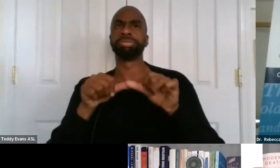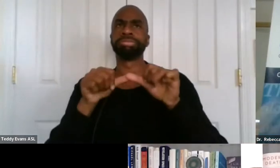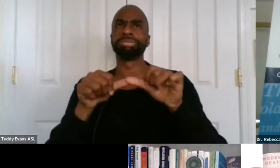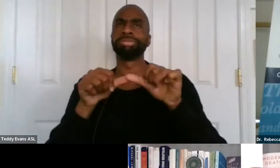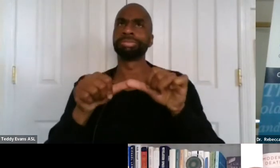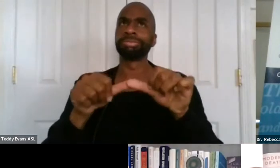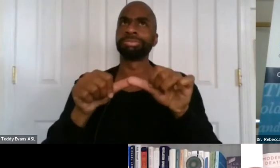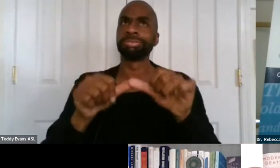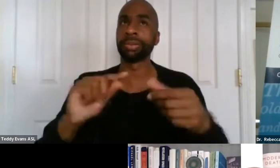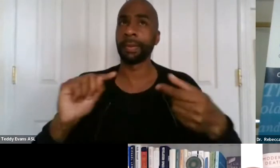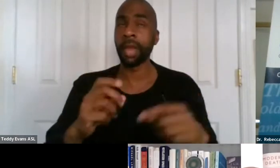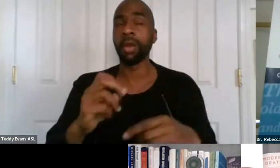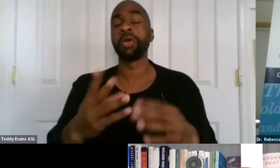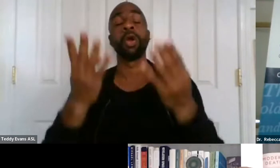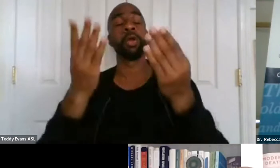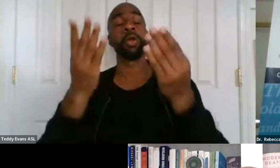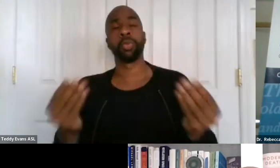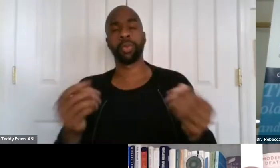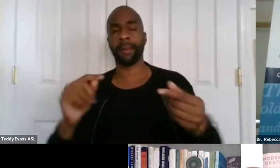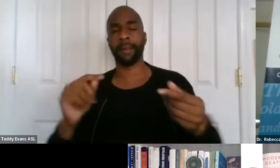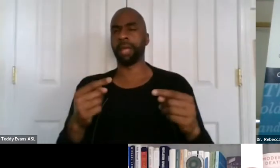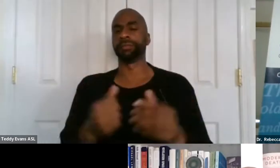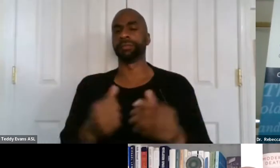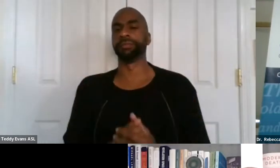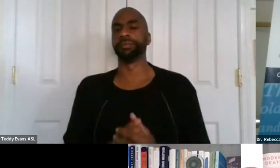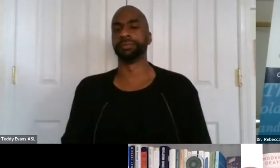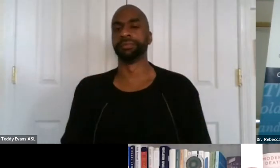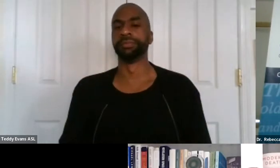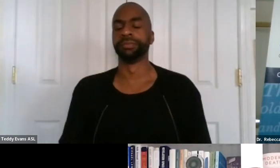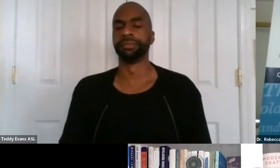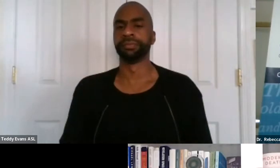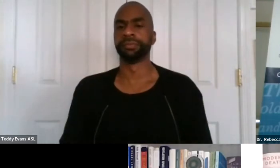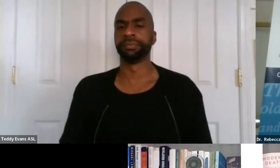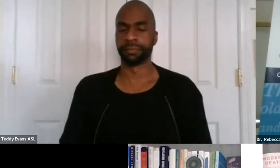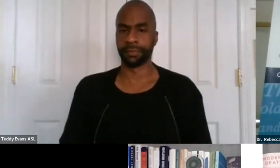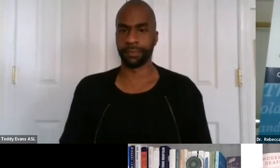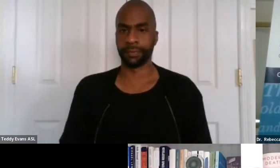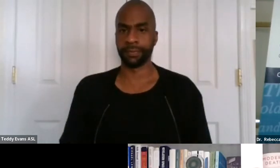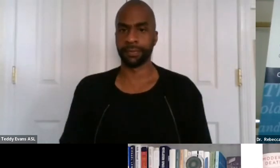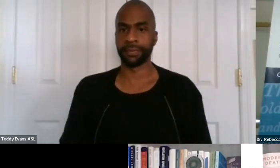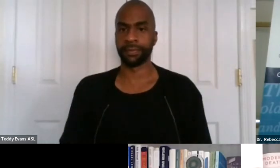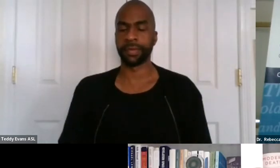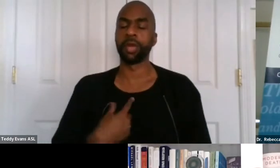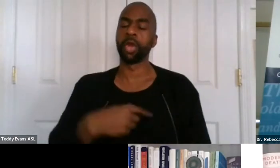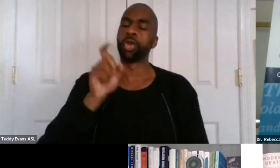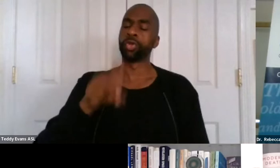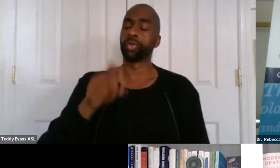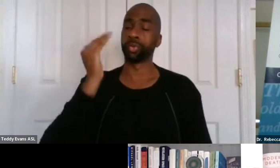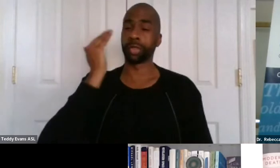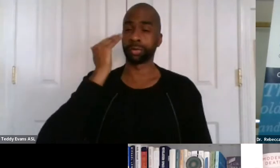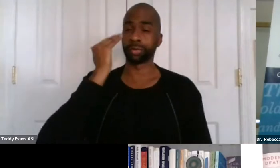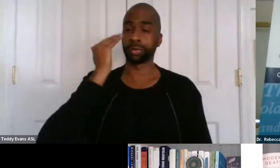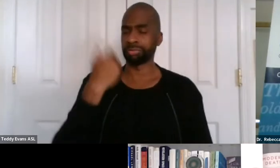not just something that can be understood if you look from a pure sort of biological perspective. You need to have a very holistic view to